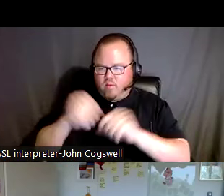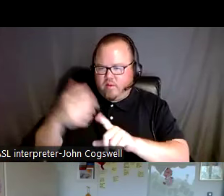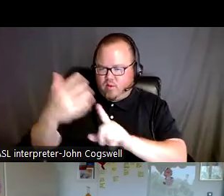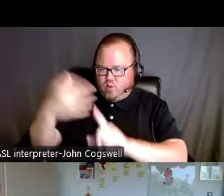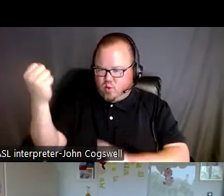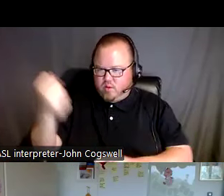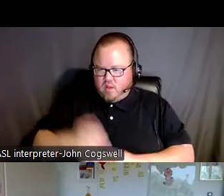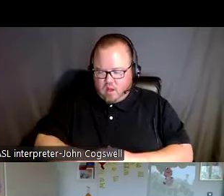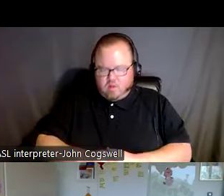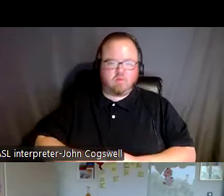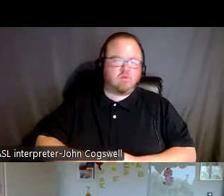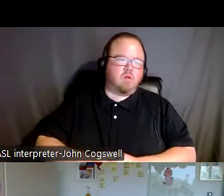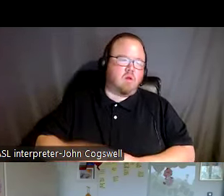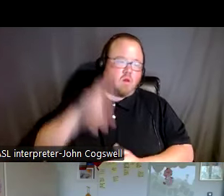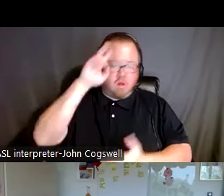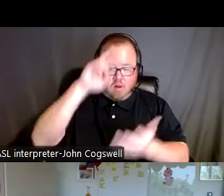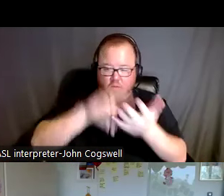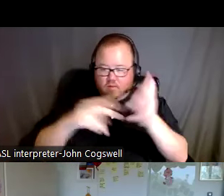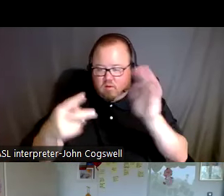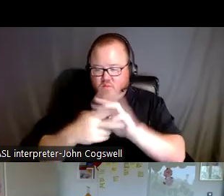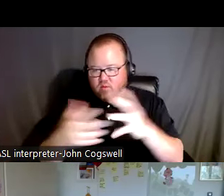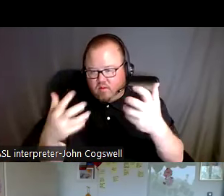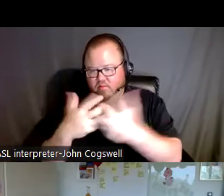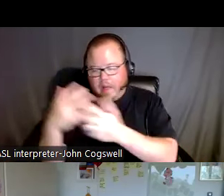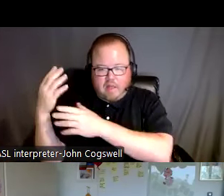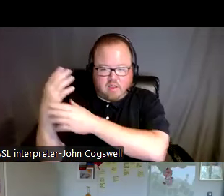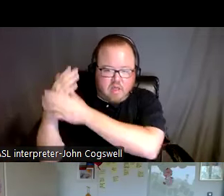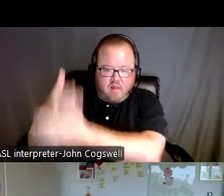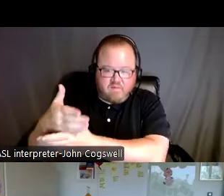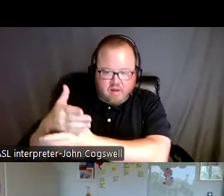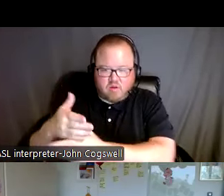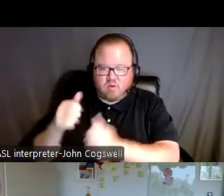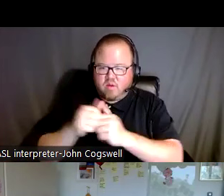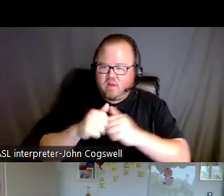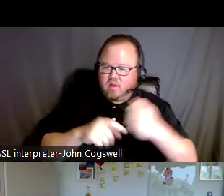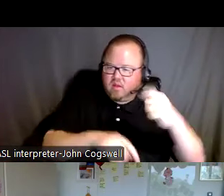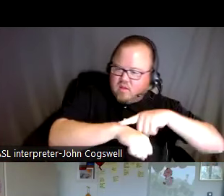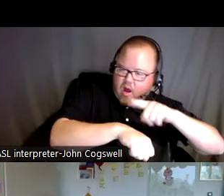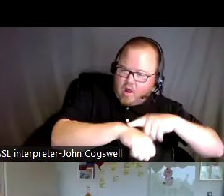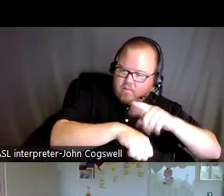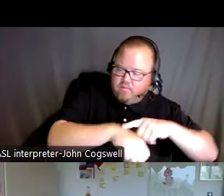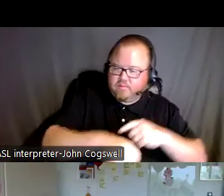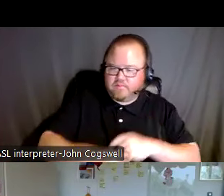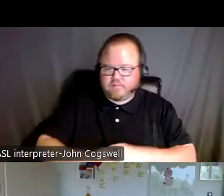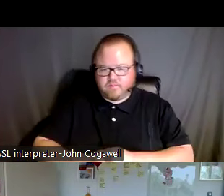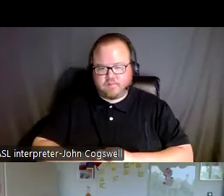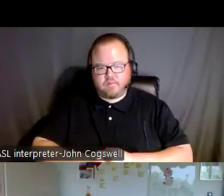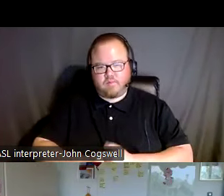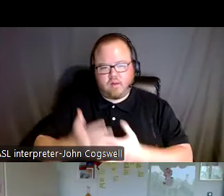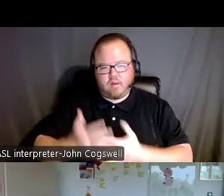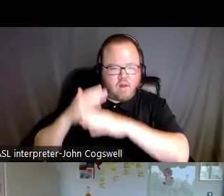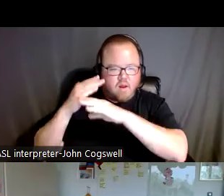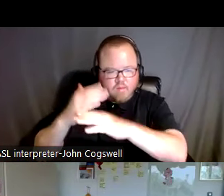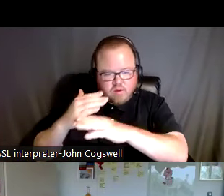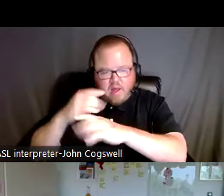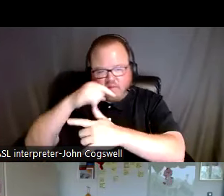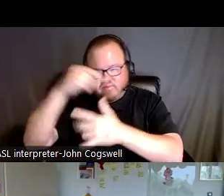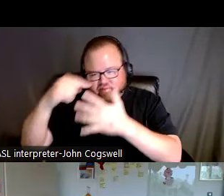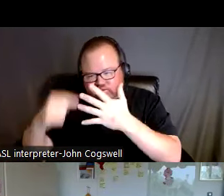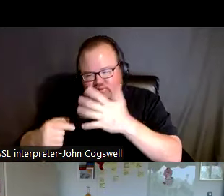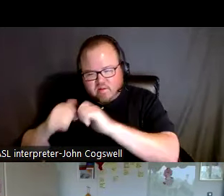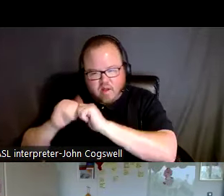doing so, the purpose is to match intervention approaches with the timing, factors and protective factors that would